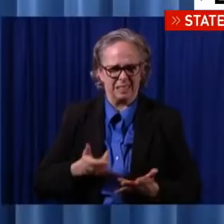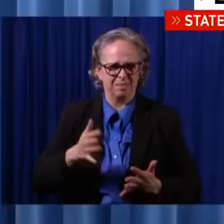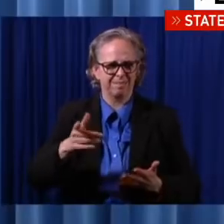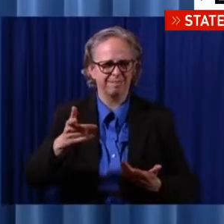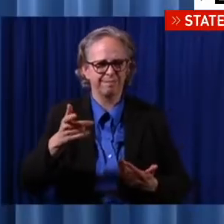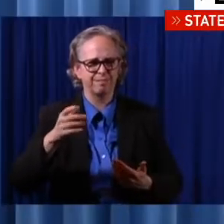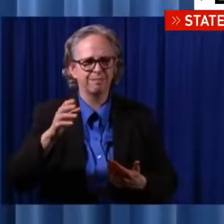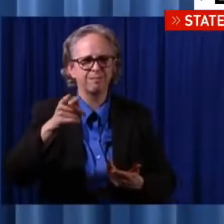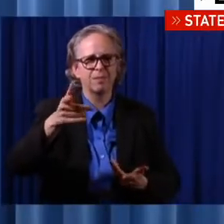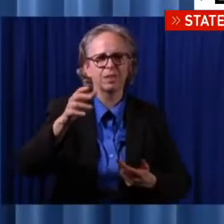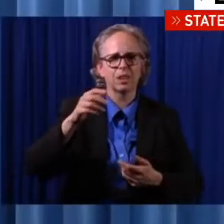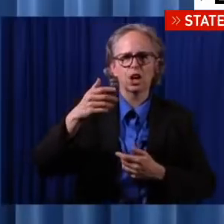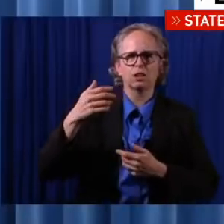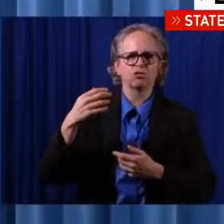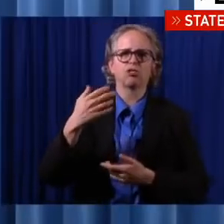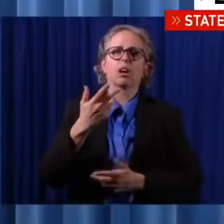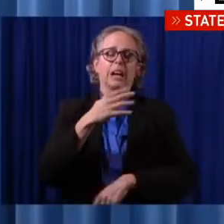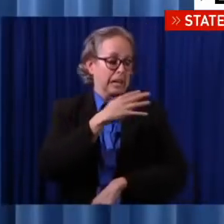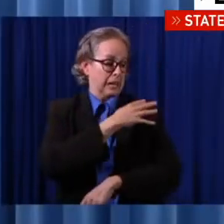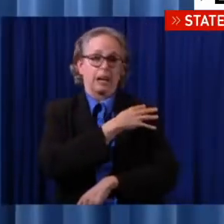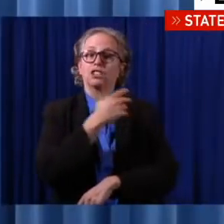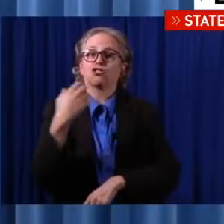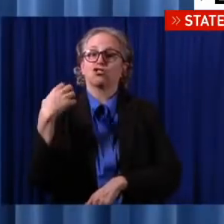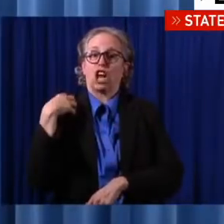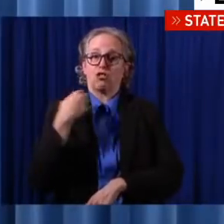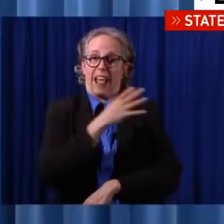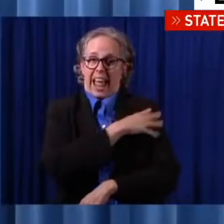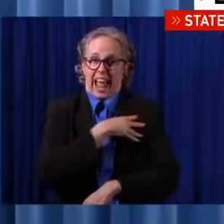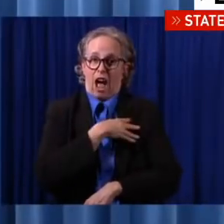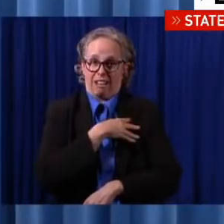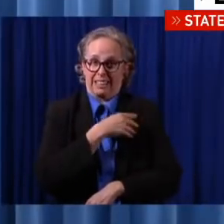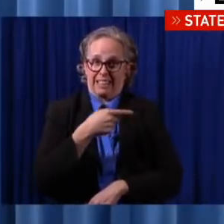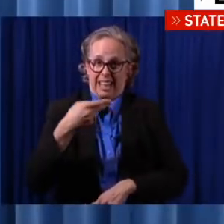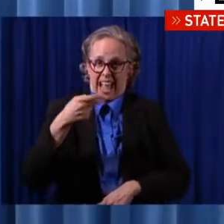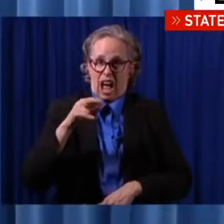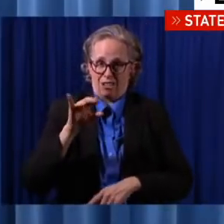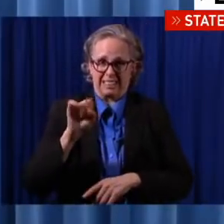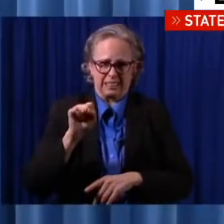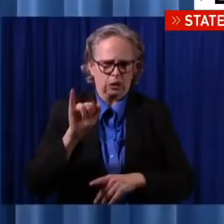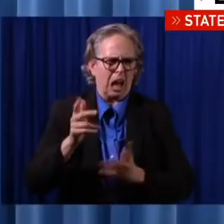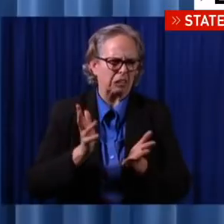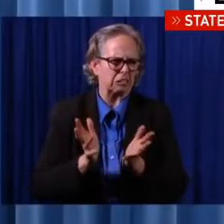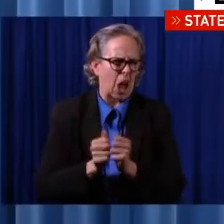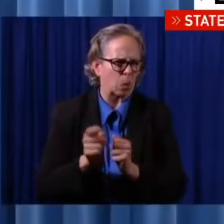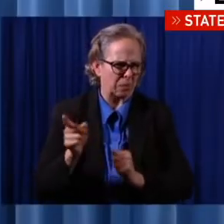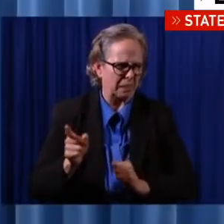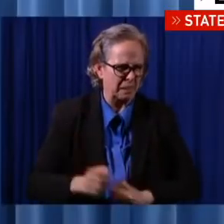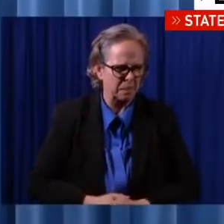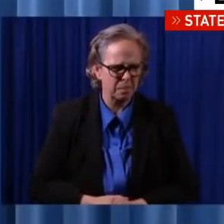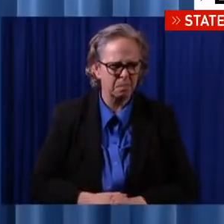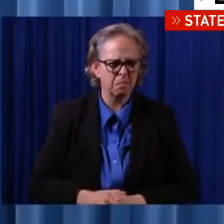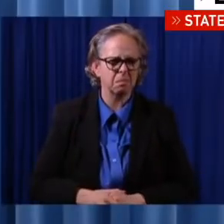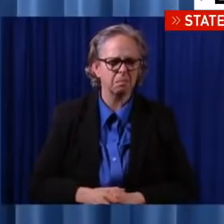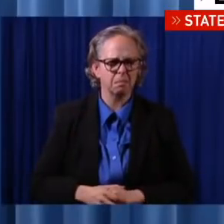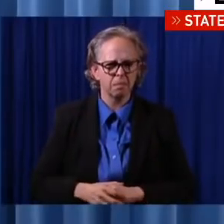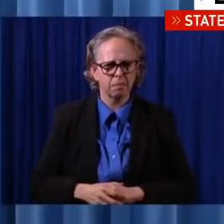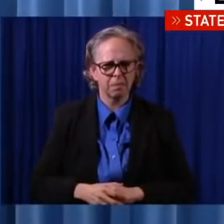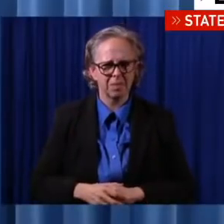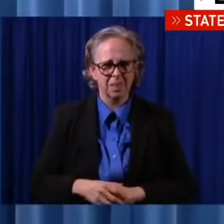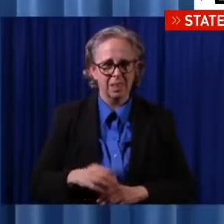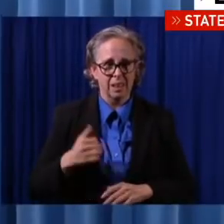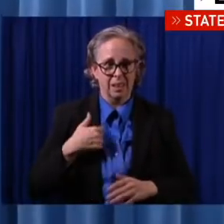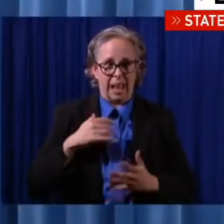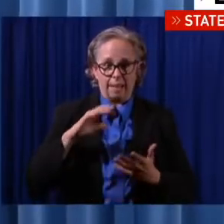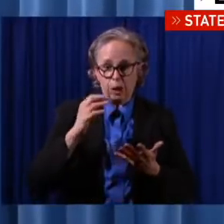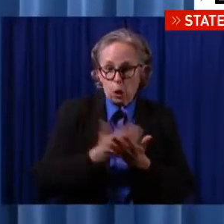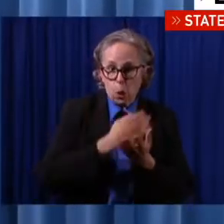home testing is going on. It's going on today, and we will give you an update on the numbers when I come